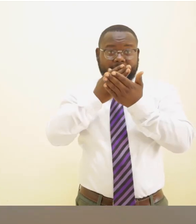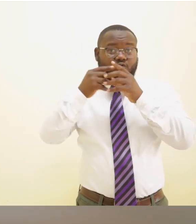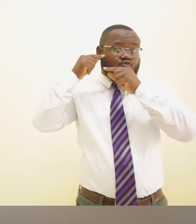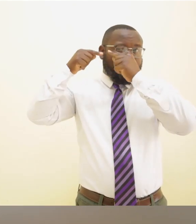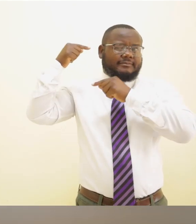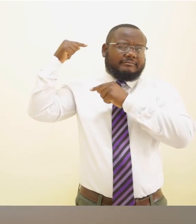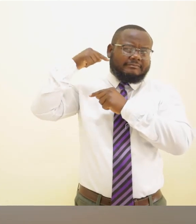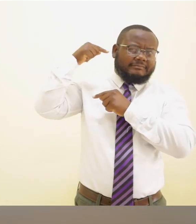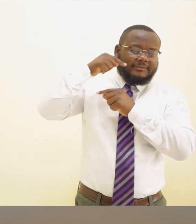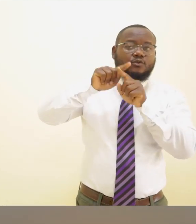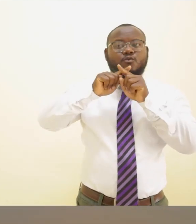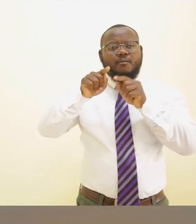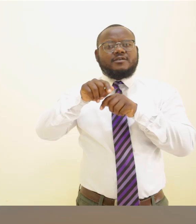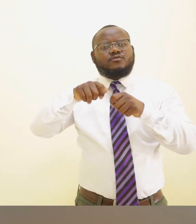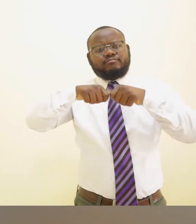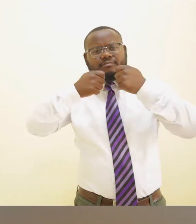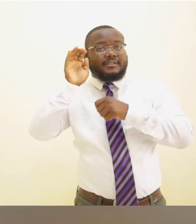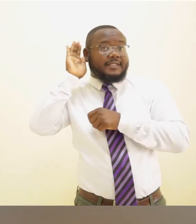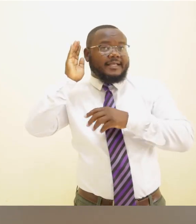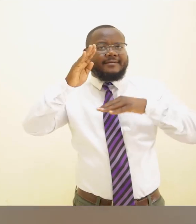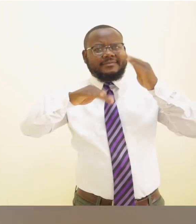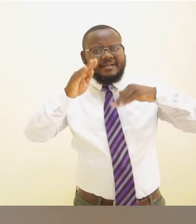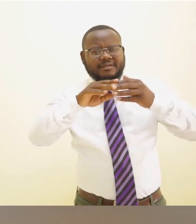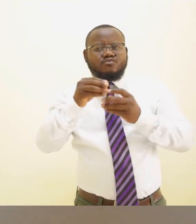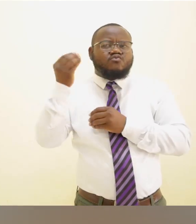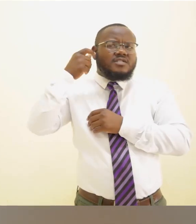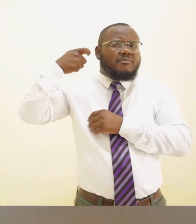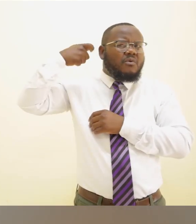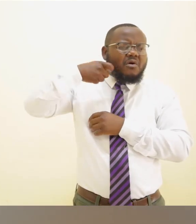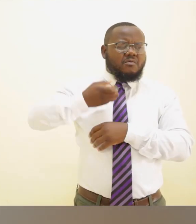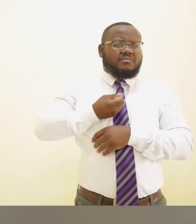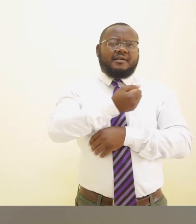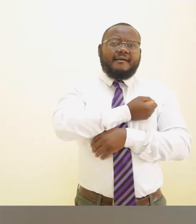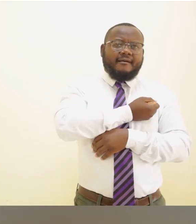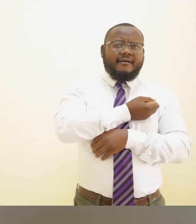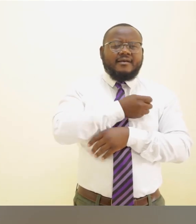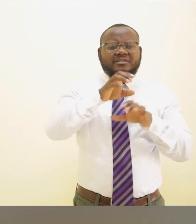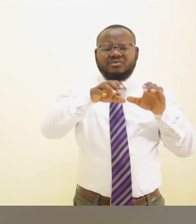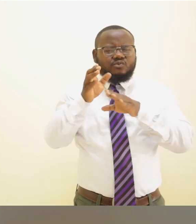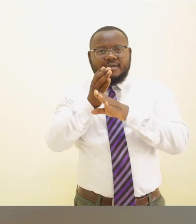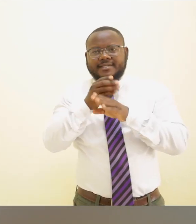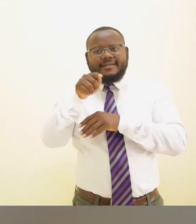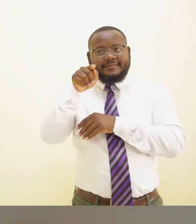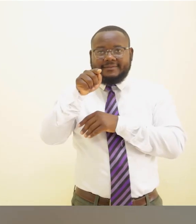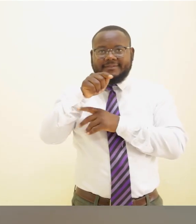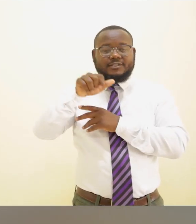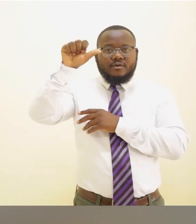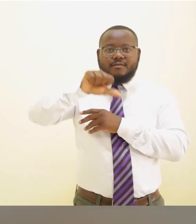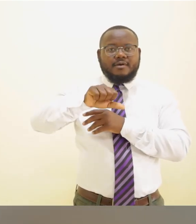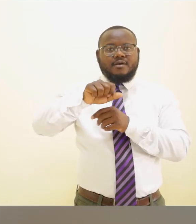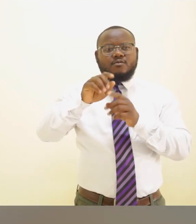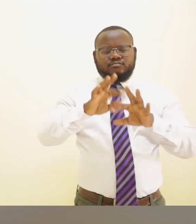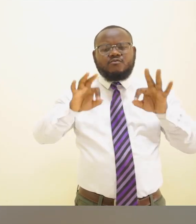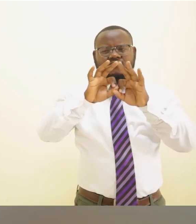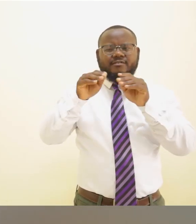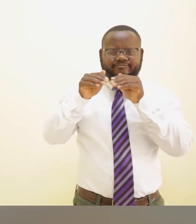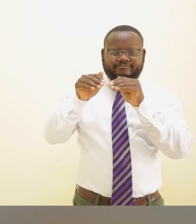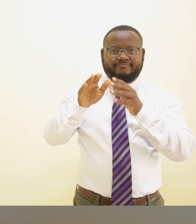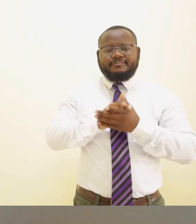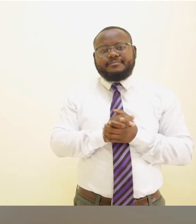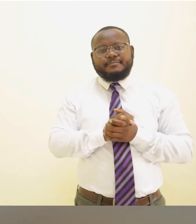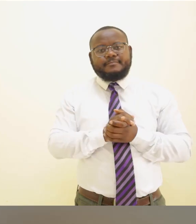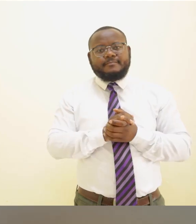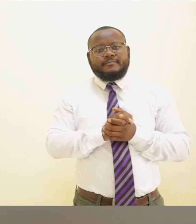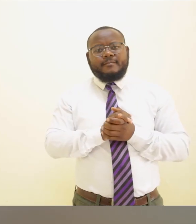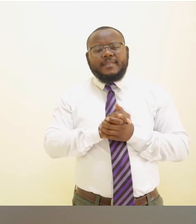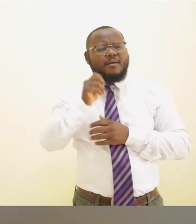further down or harm the eardrum. Pouring oil, breast milk, or herbs into the ear is harmful and should be discouraged.